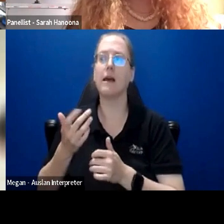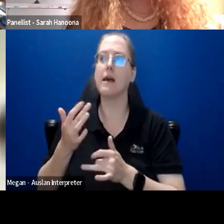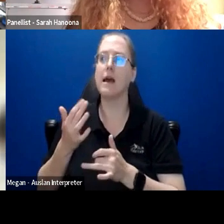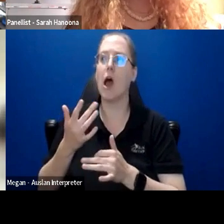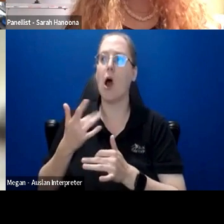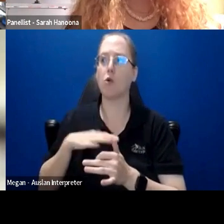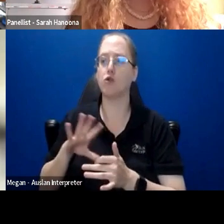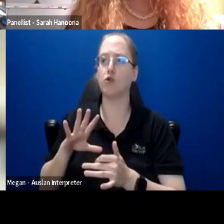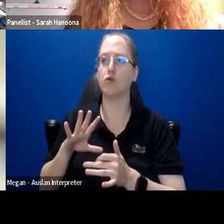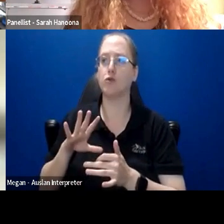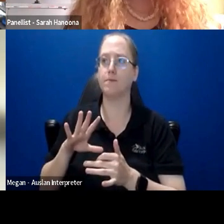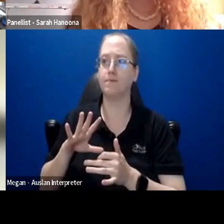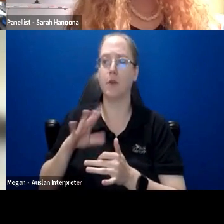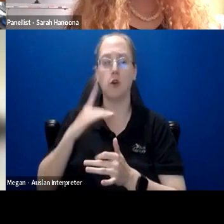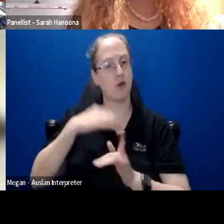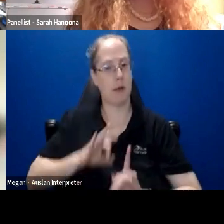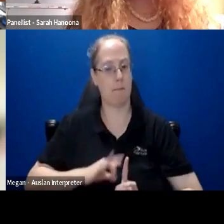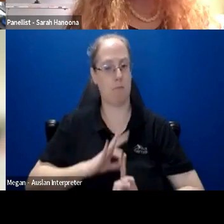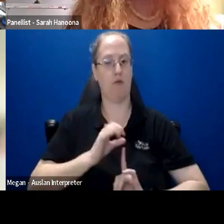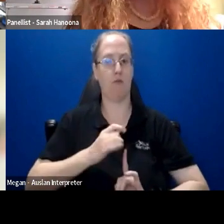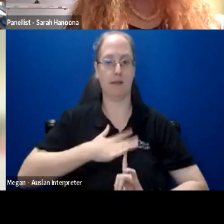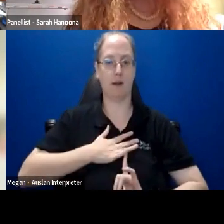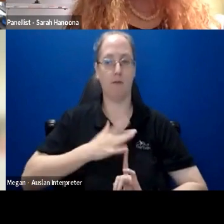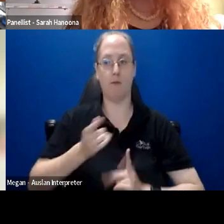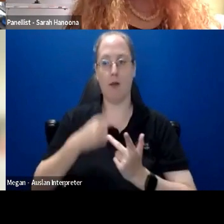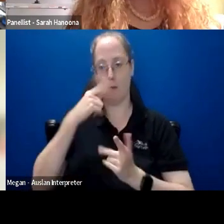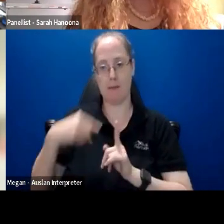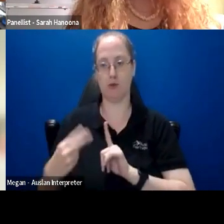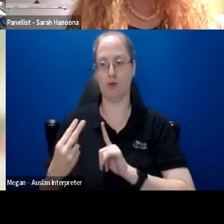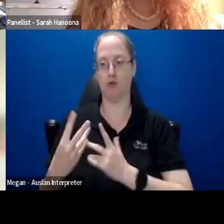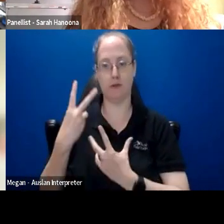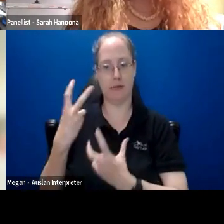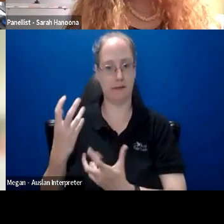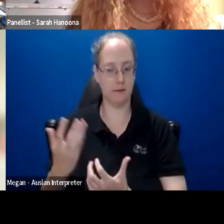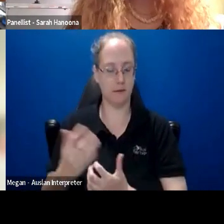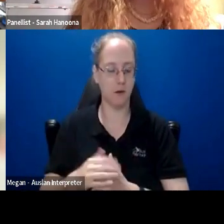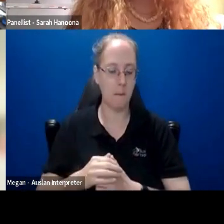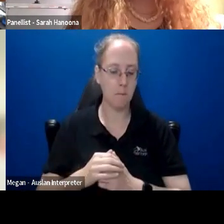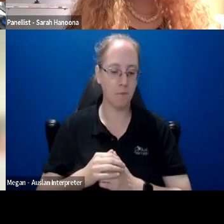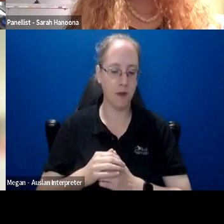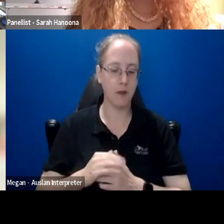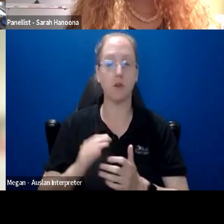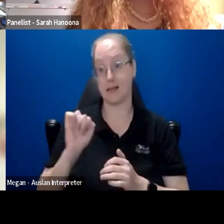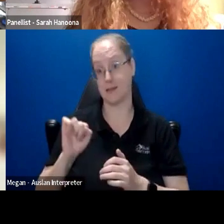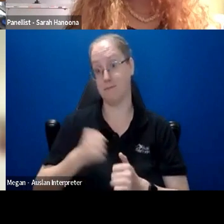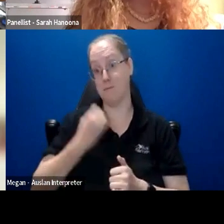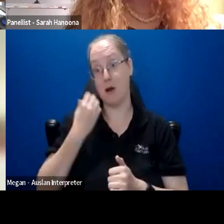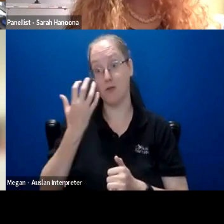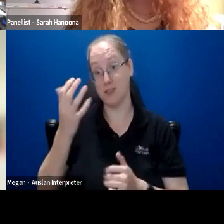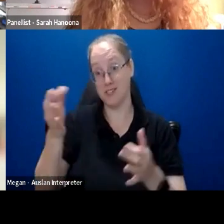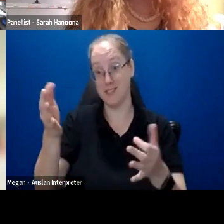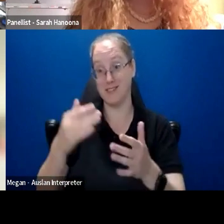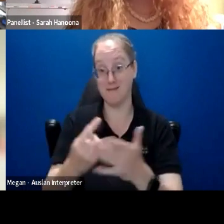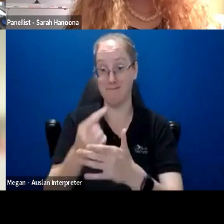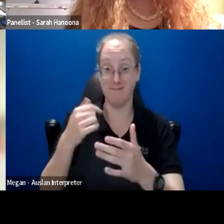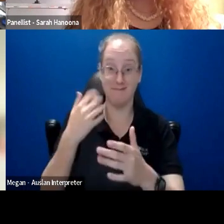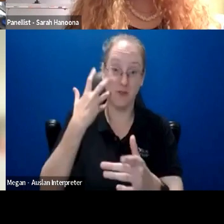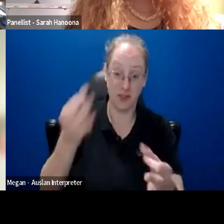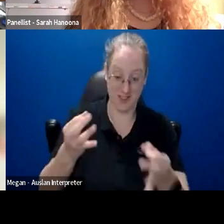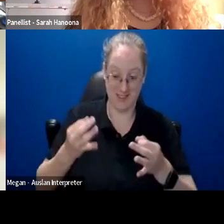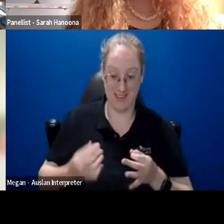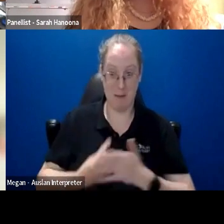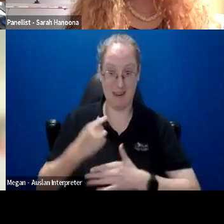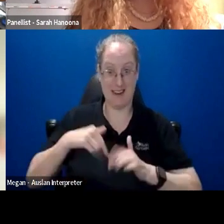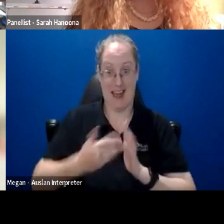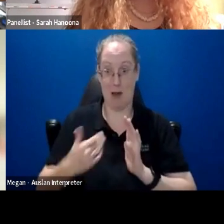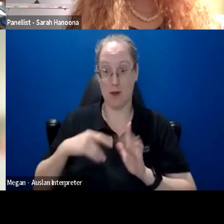by being with other people and listening to them. So this is already the future for me, that what I'm doing today.